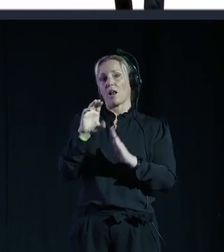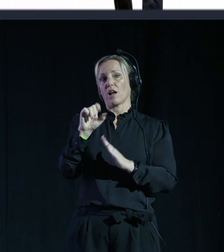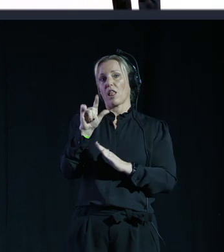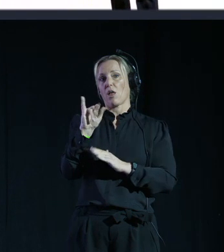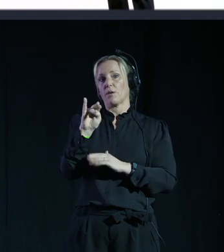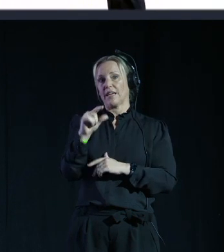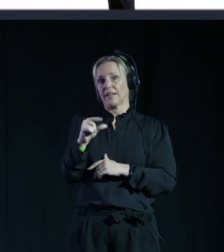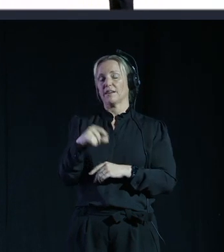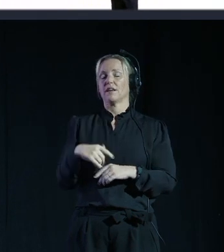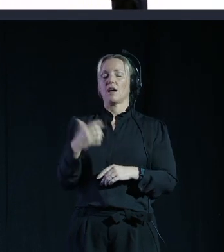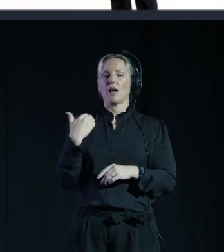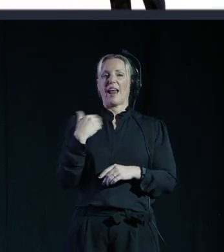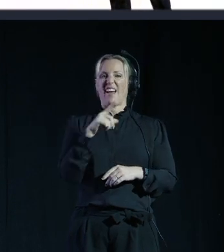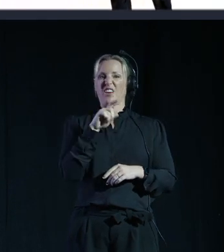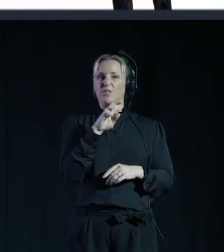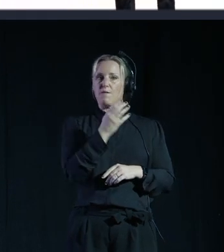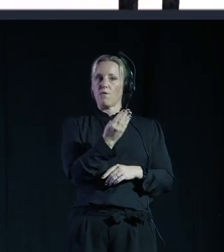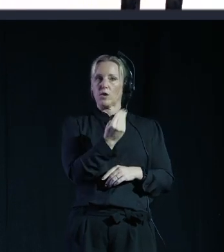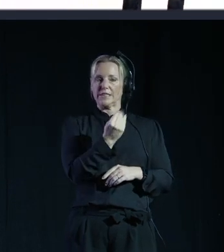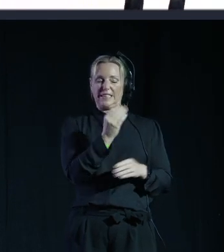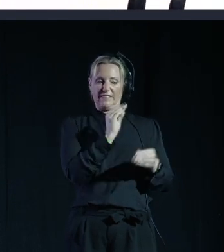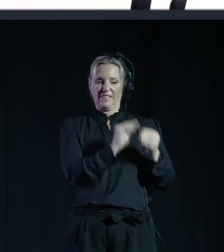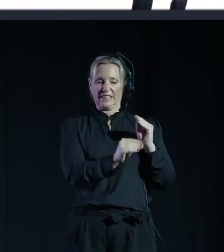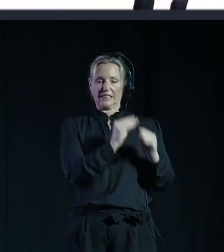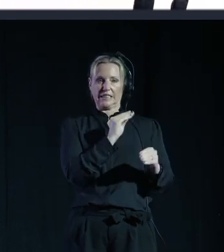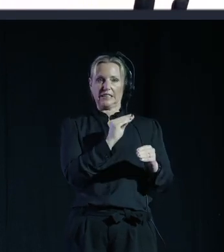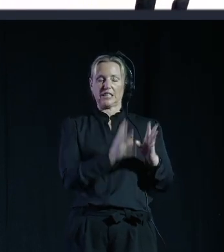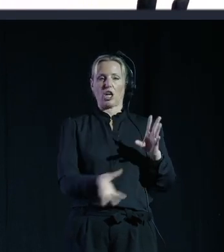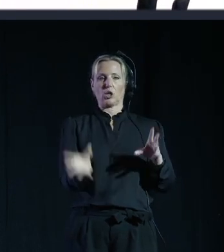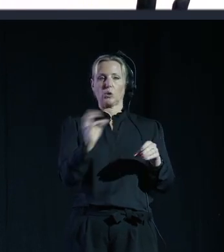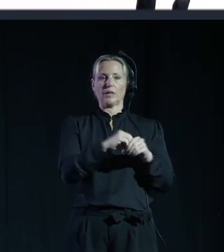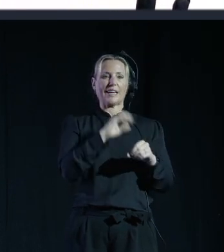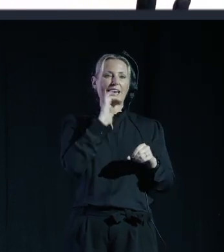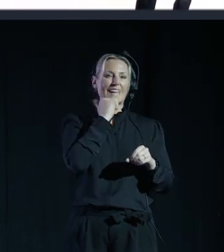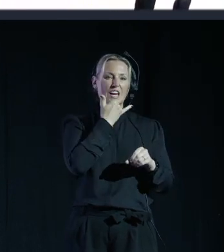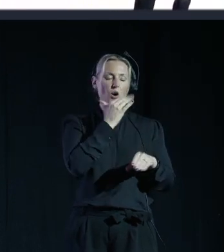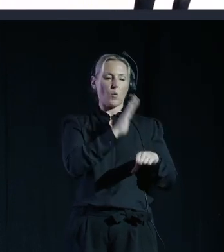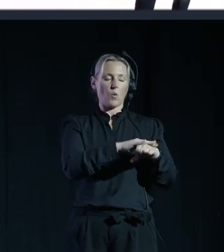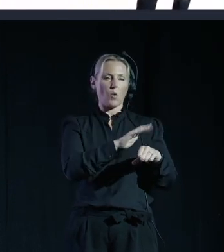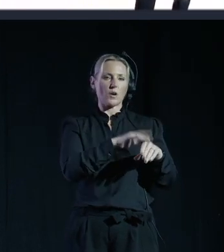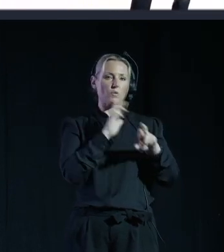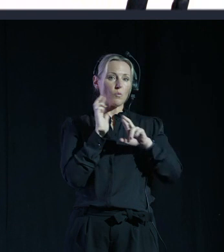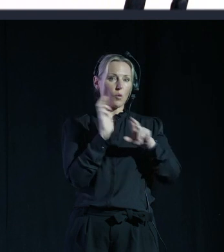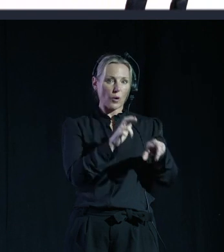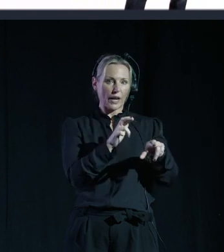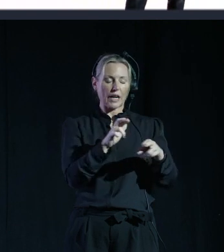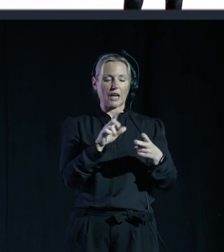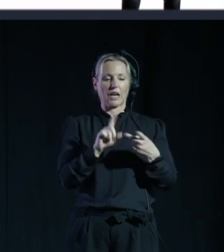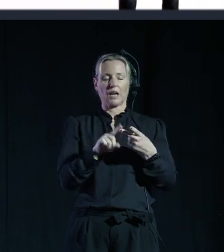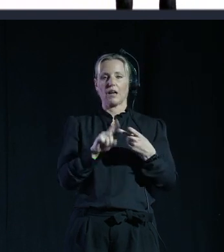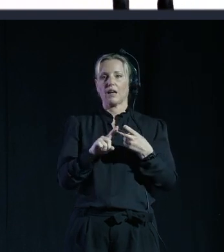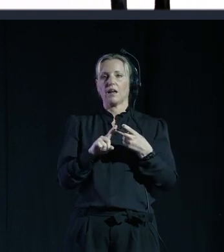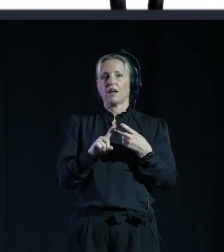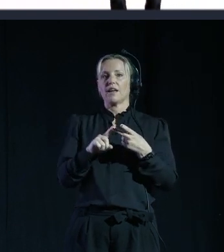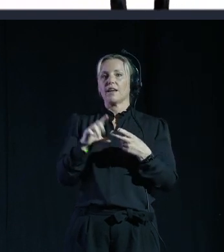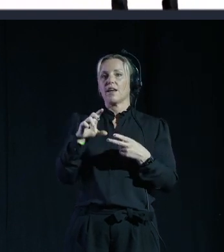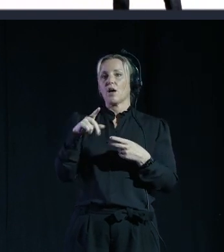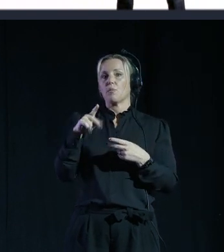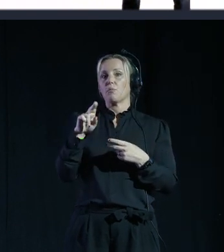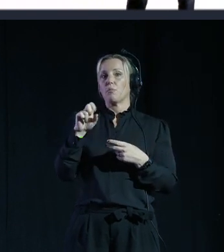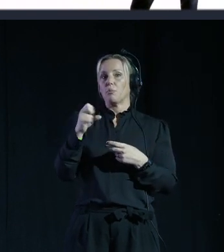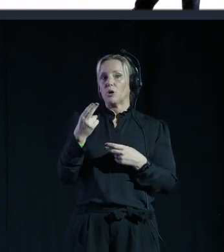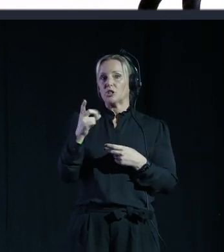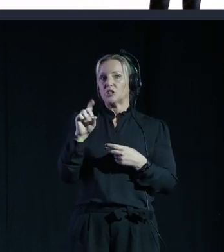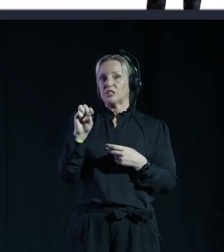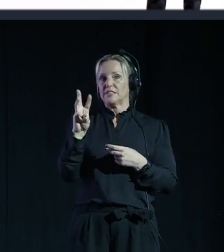114 fixes, including error and warning reporting messages, improving your predicate pushdown, and improvements to